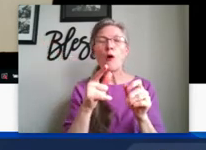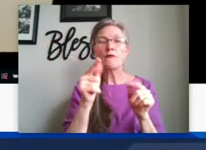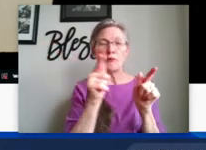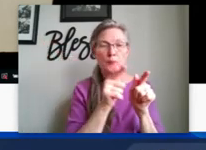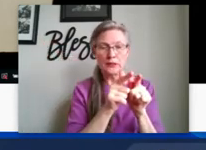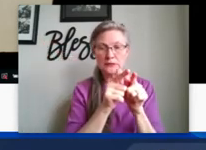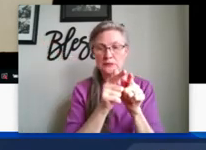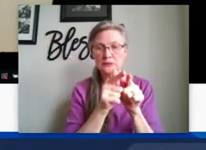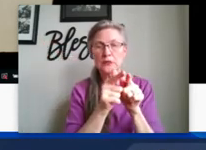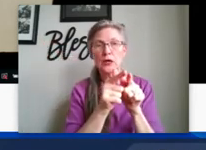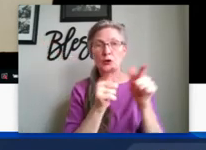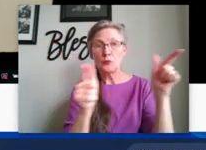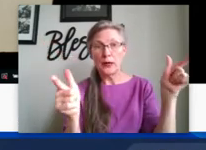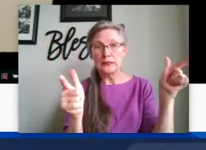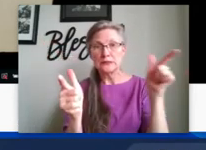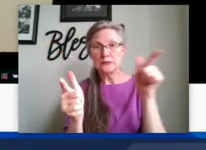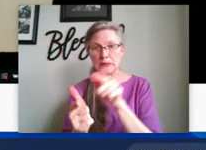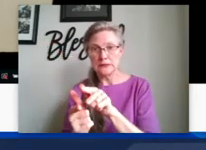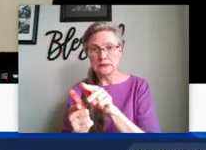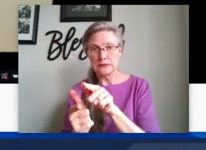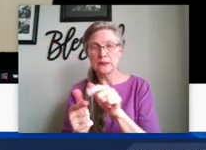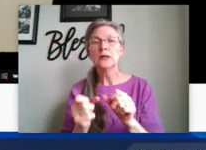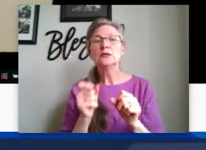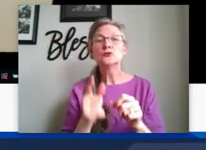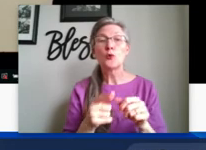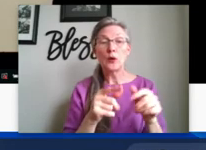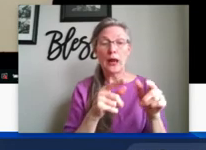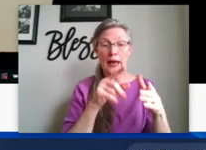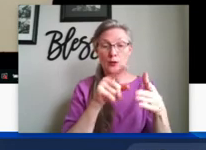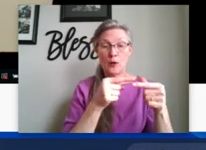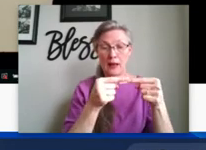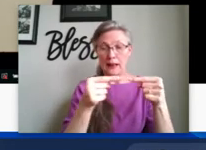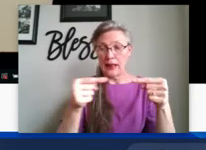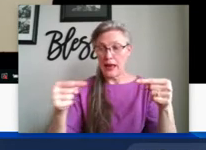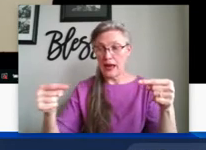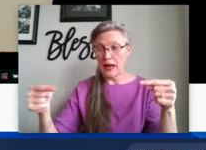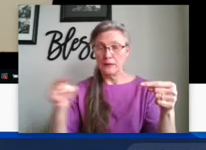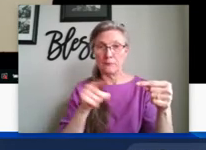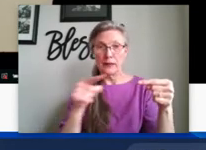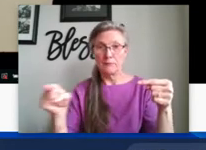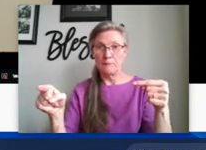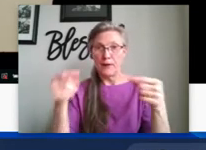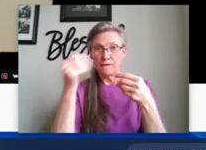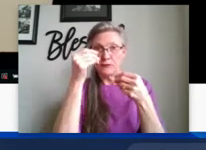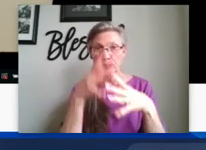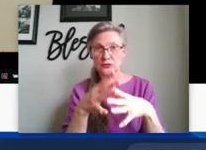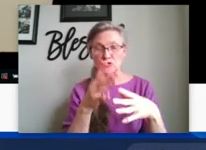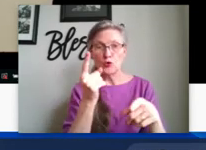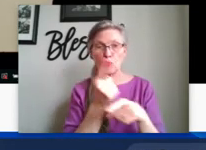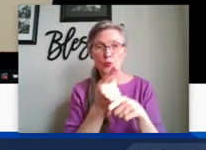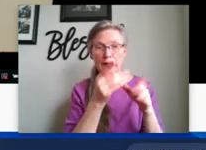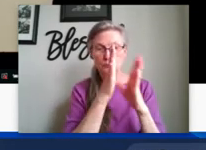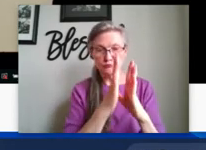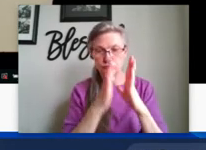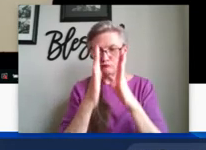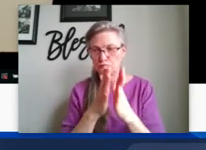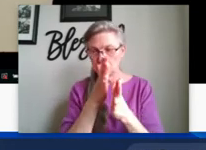my line plot, my data is in order, okay? So now I'm going to go through my data, and I'm going to count how many